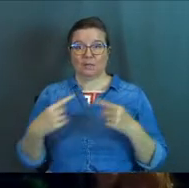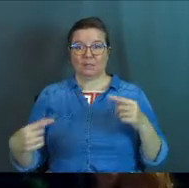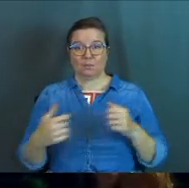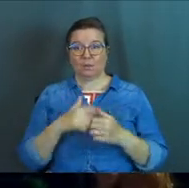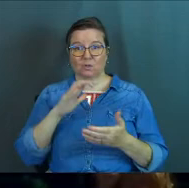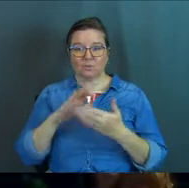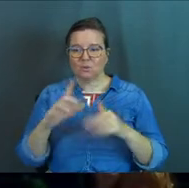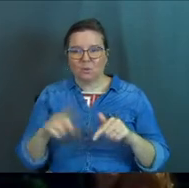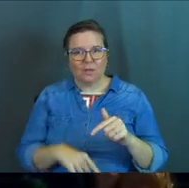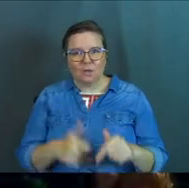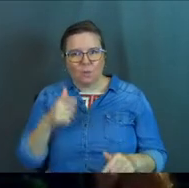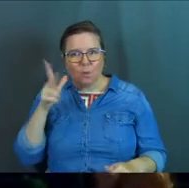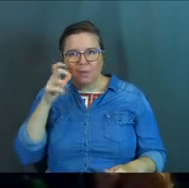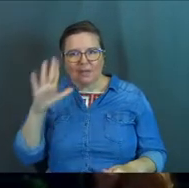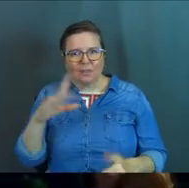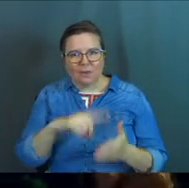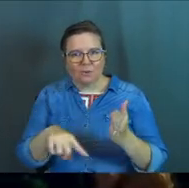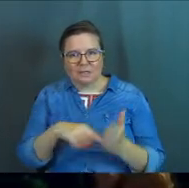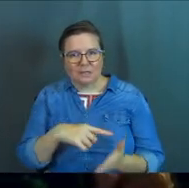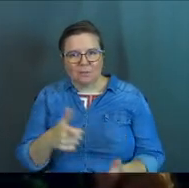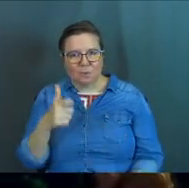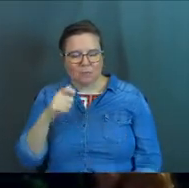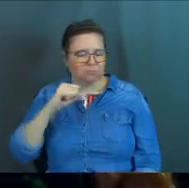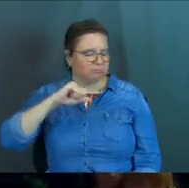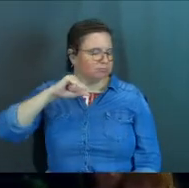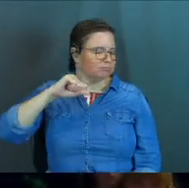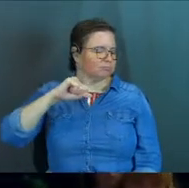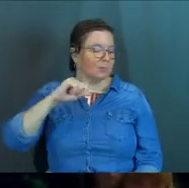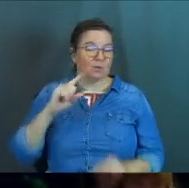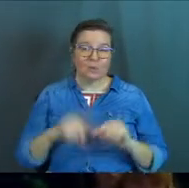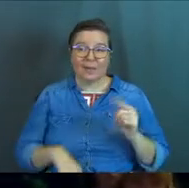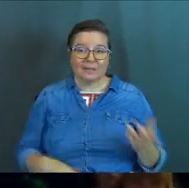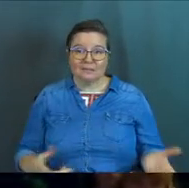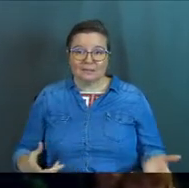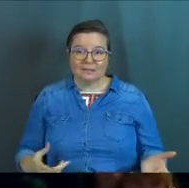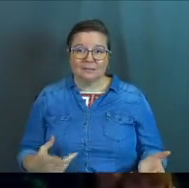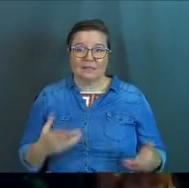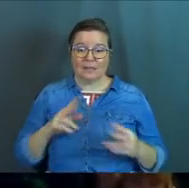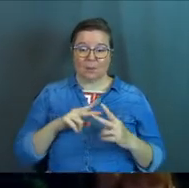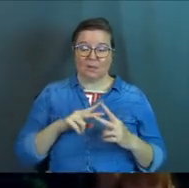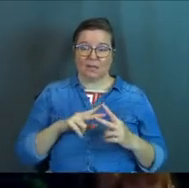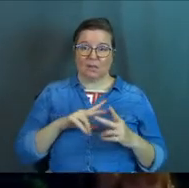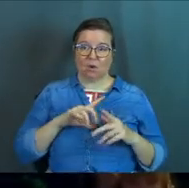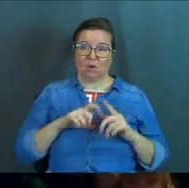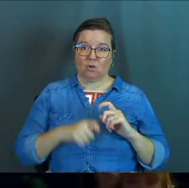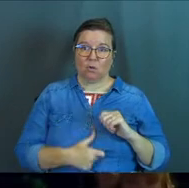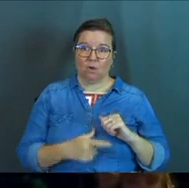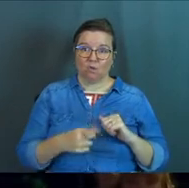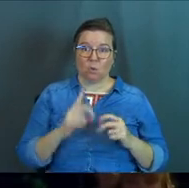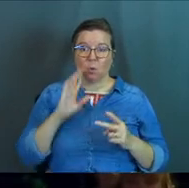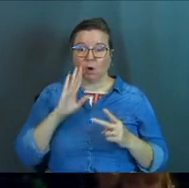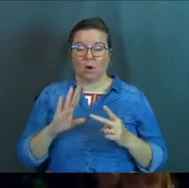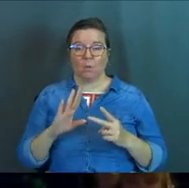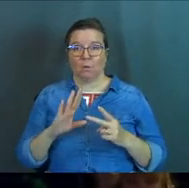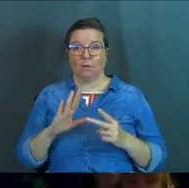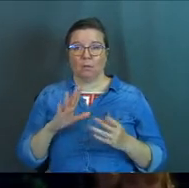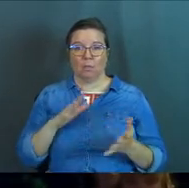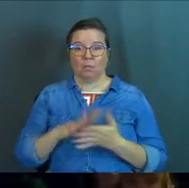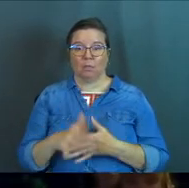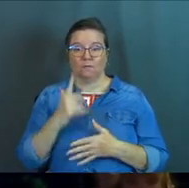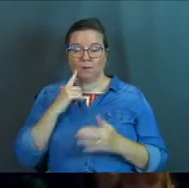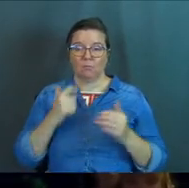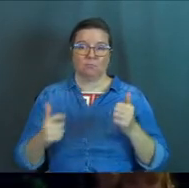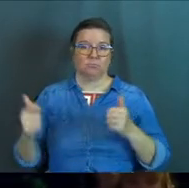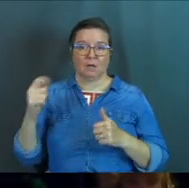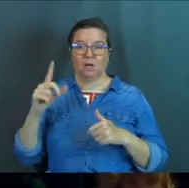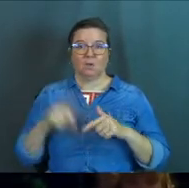disagreement with your spouse? You won't hear their criticism. You can't hear their criticism. It'll either crush you or it will knock you down from your